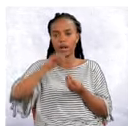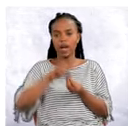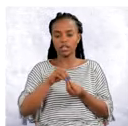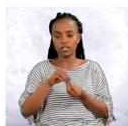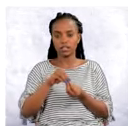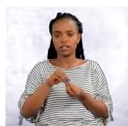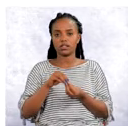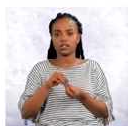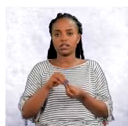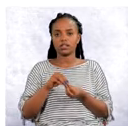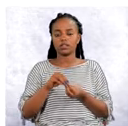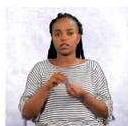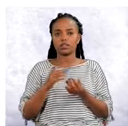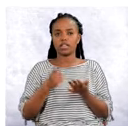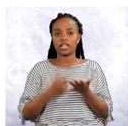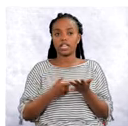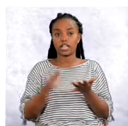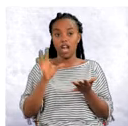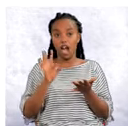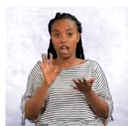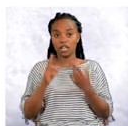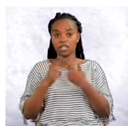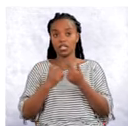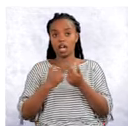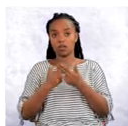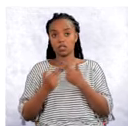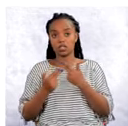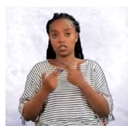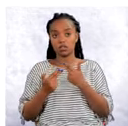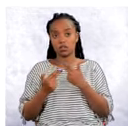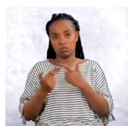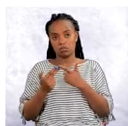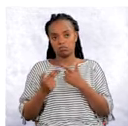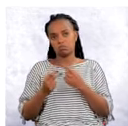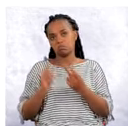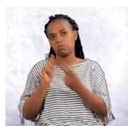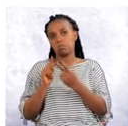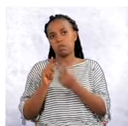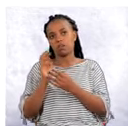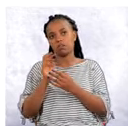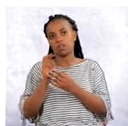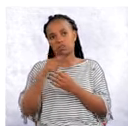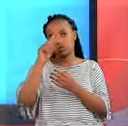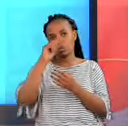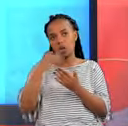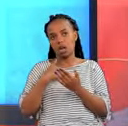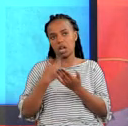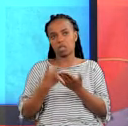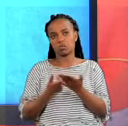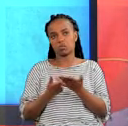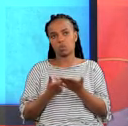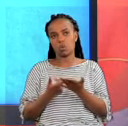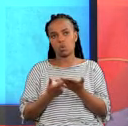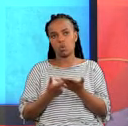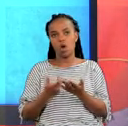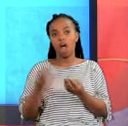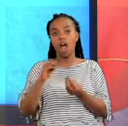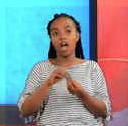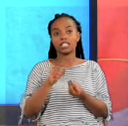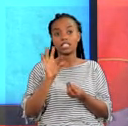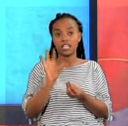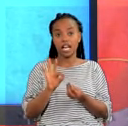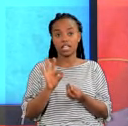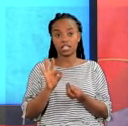plus here 9 times, this also it's a perfect square form, since we add 9